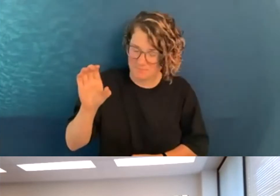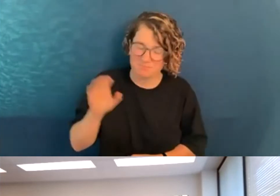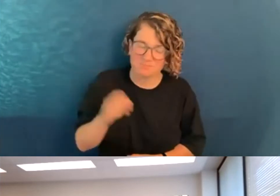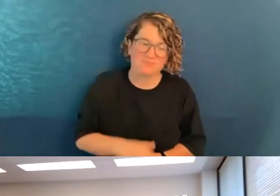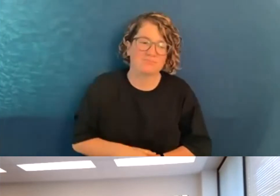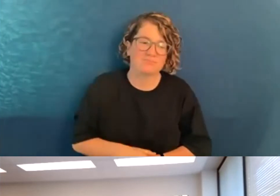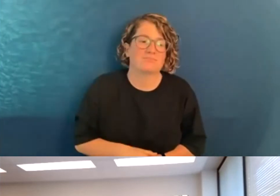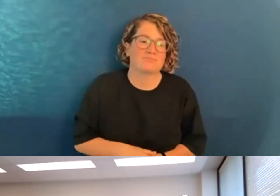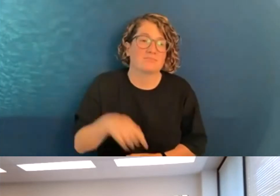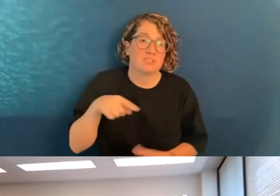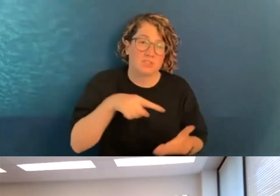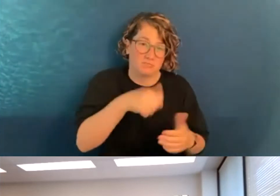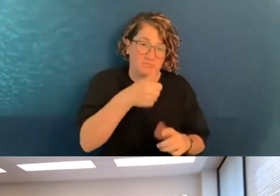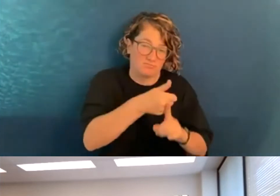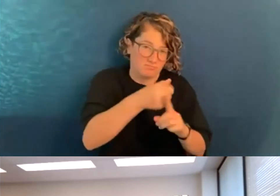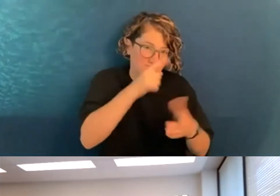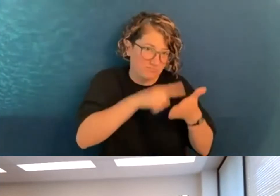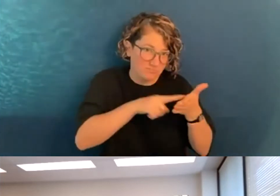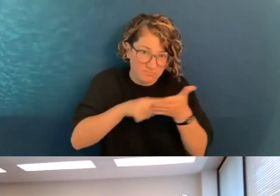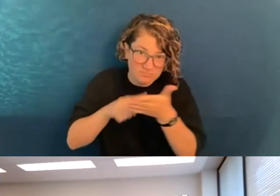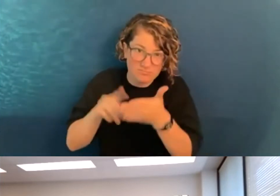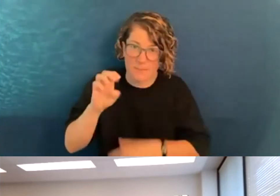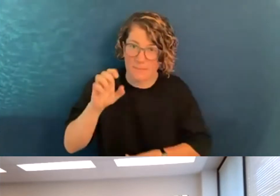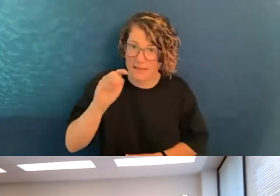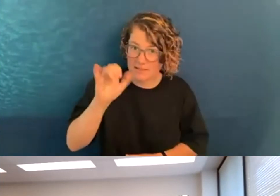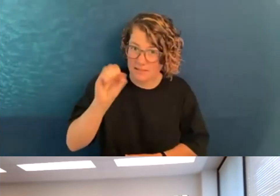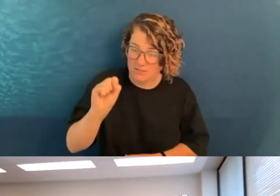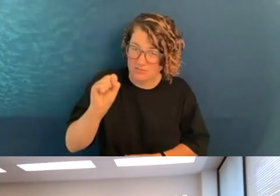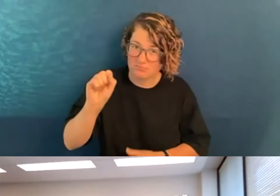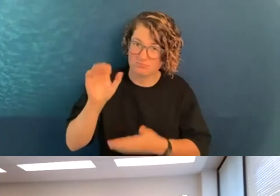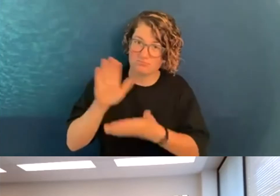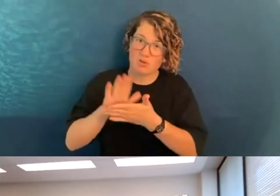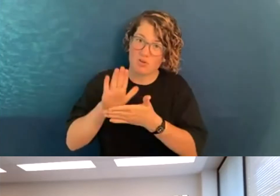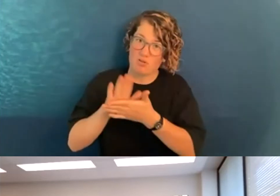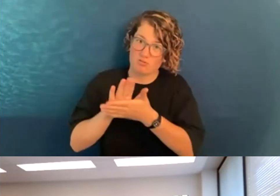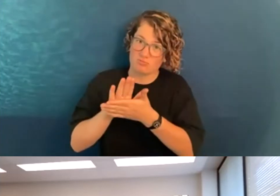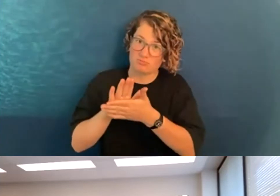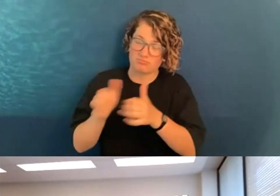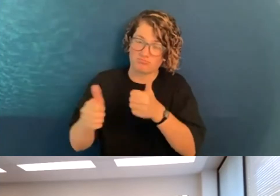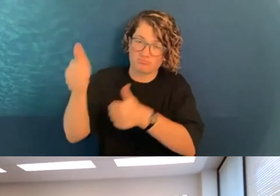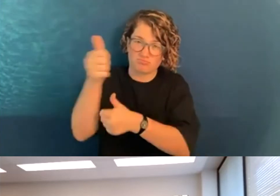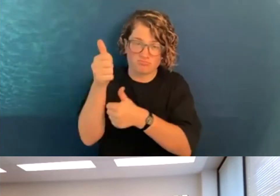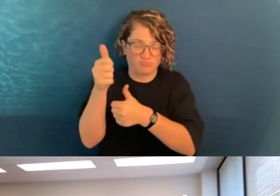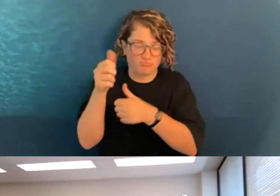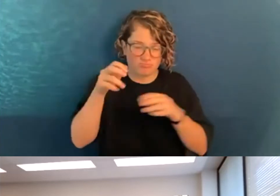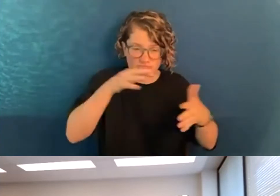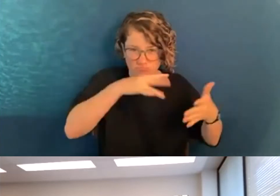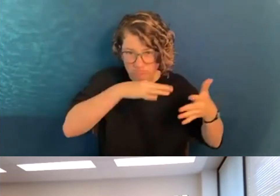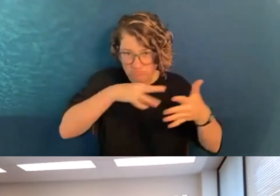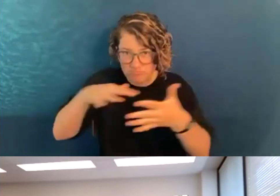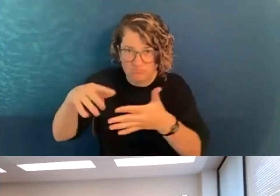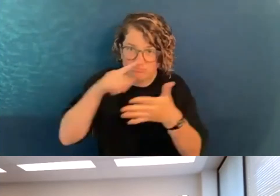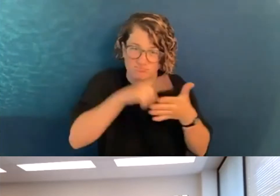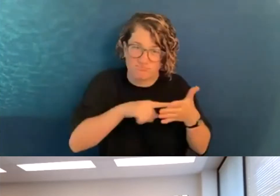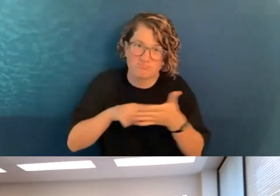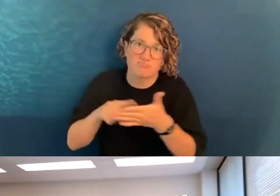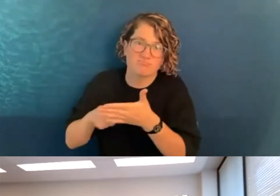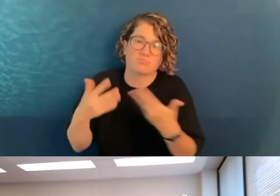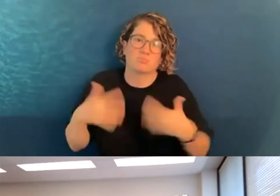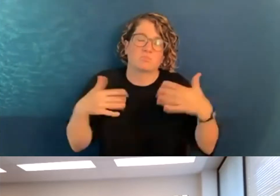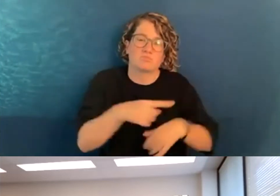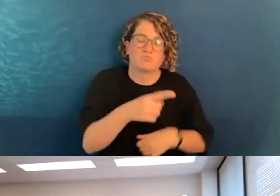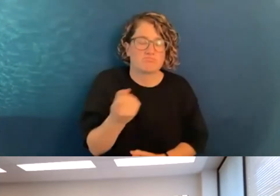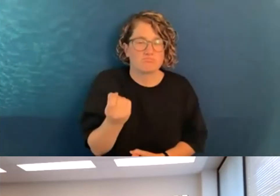a Métis scholar, and as someone that I think has a profound understanding of the social determinants of health,